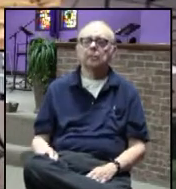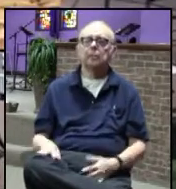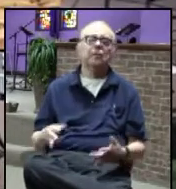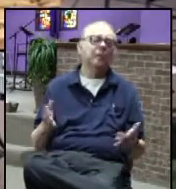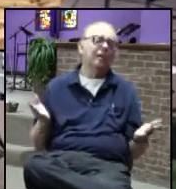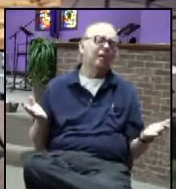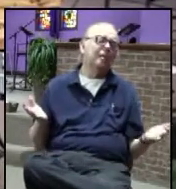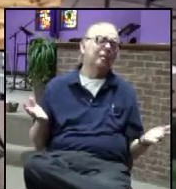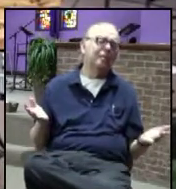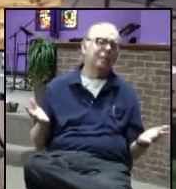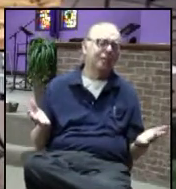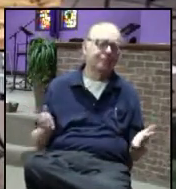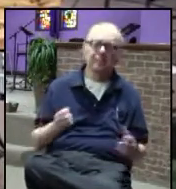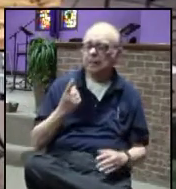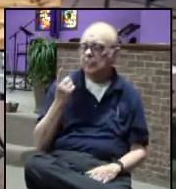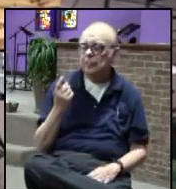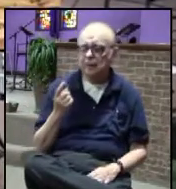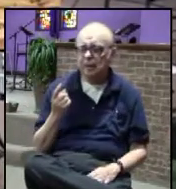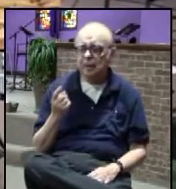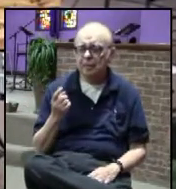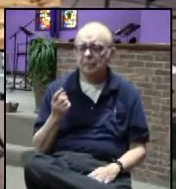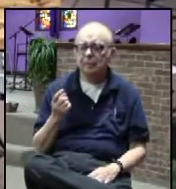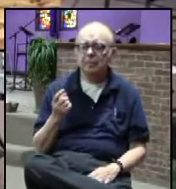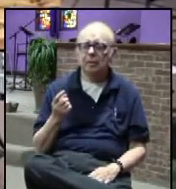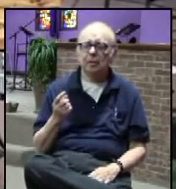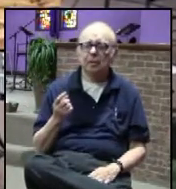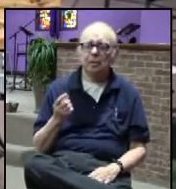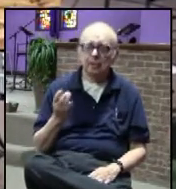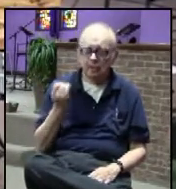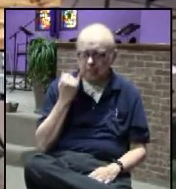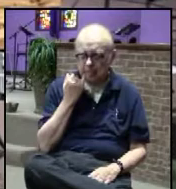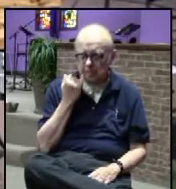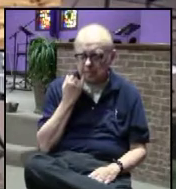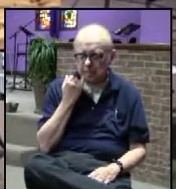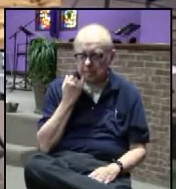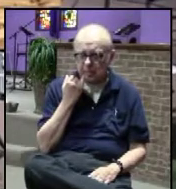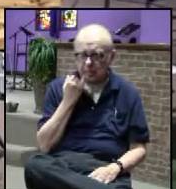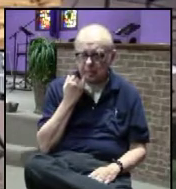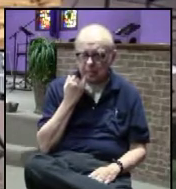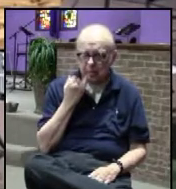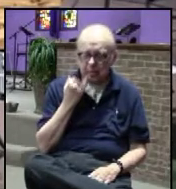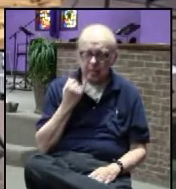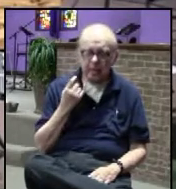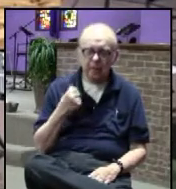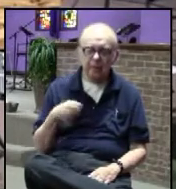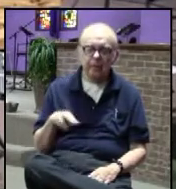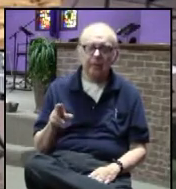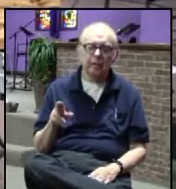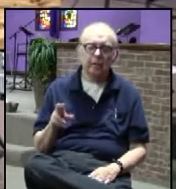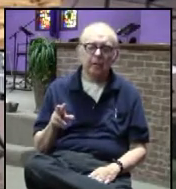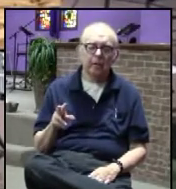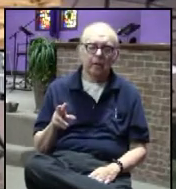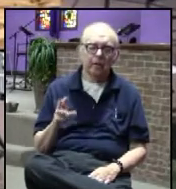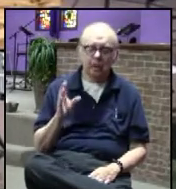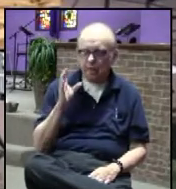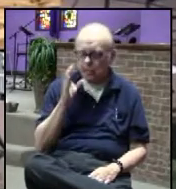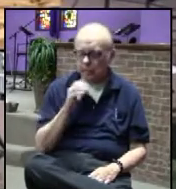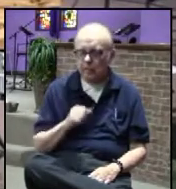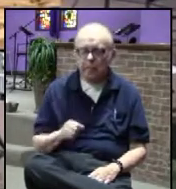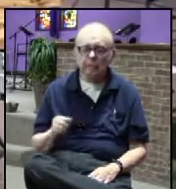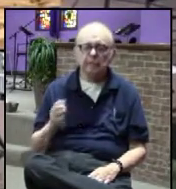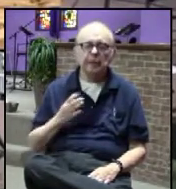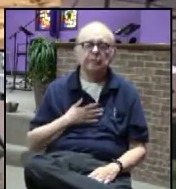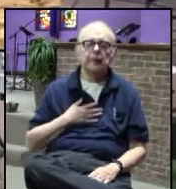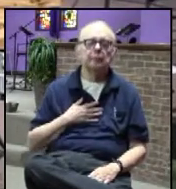Well, you don't understand. If I take her to my ride, then I'm going to miss my morning